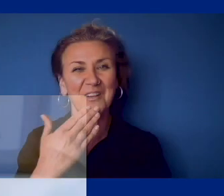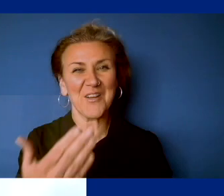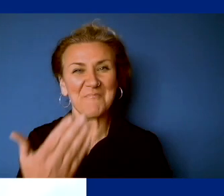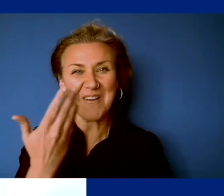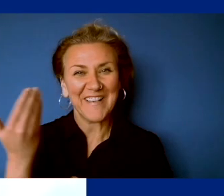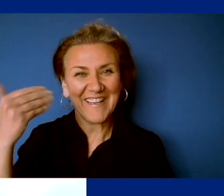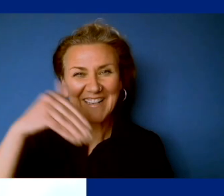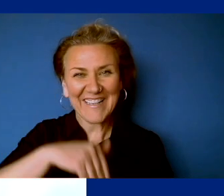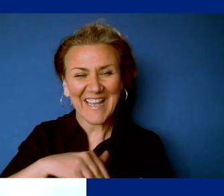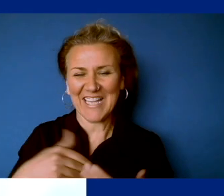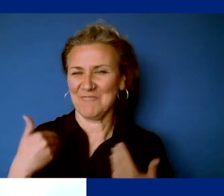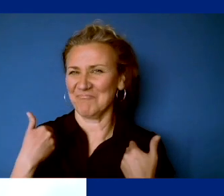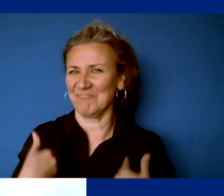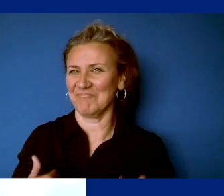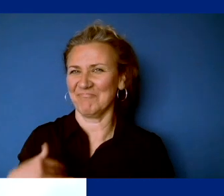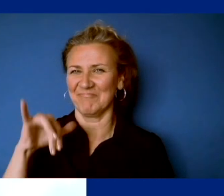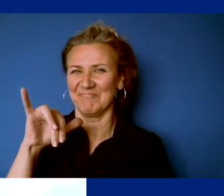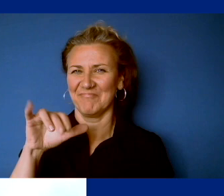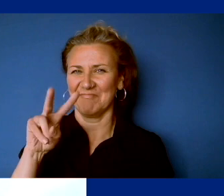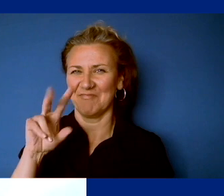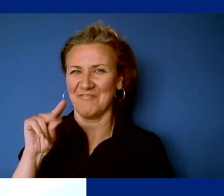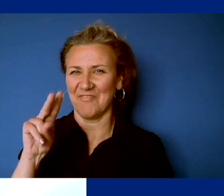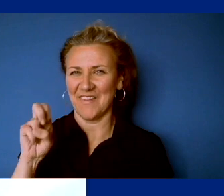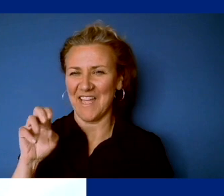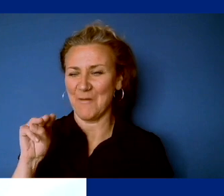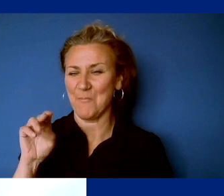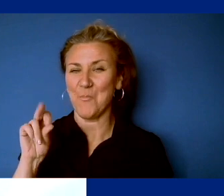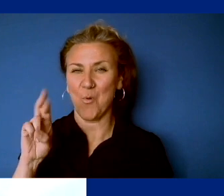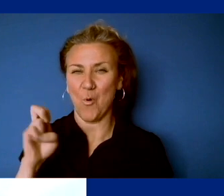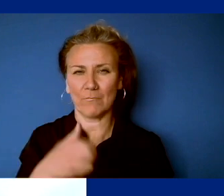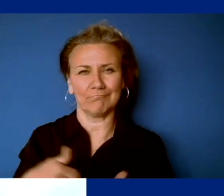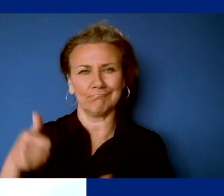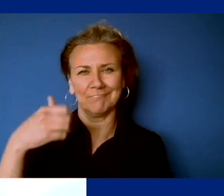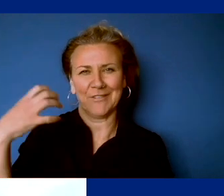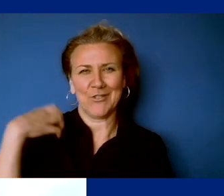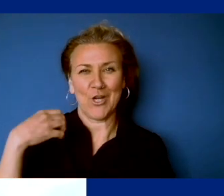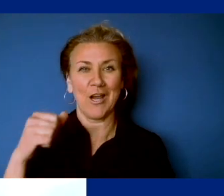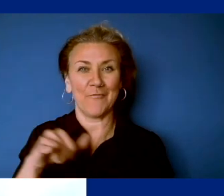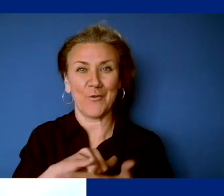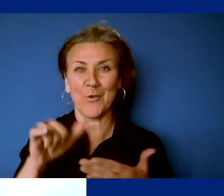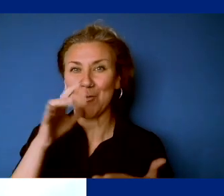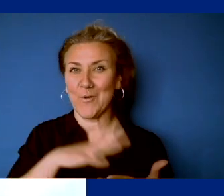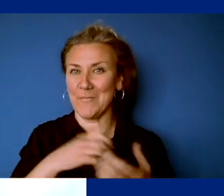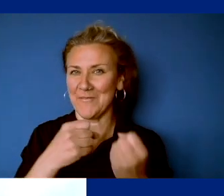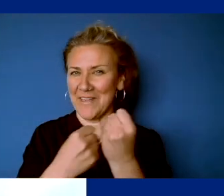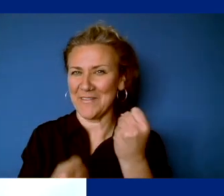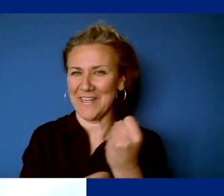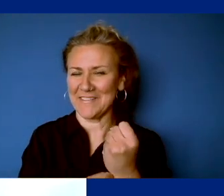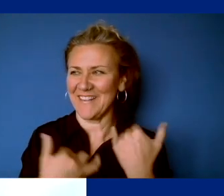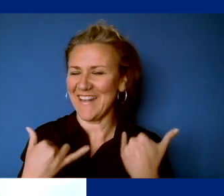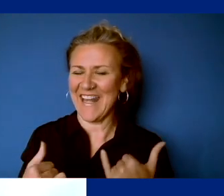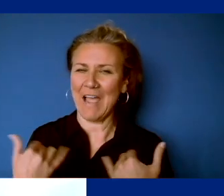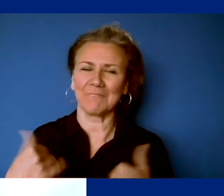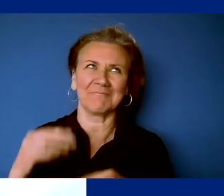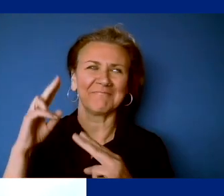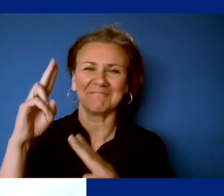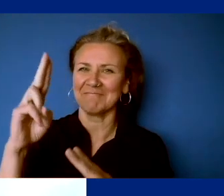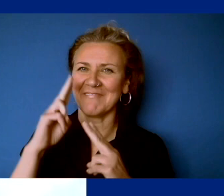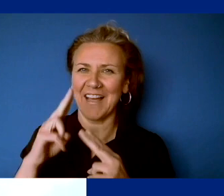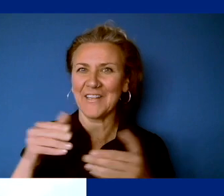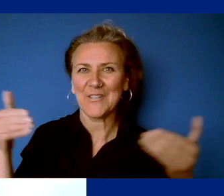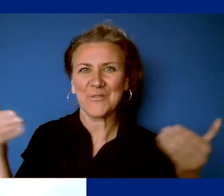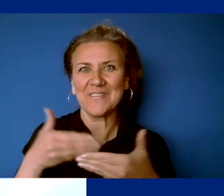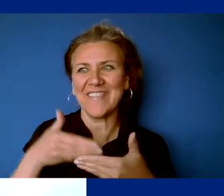Good morning again. I am Yvonne Moore, chair of the New York Women's Foundation. It is my distinct pleasure to introduce our